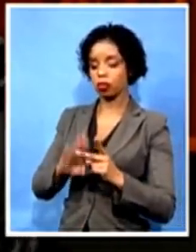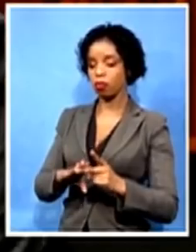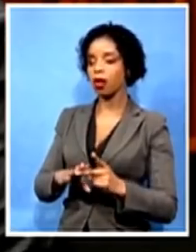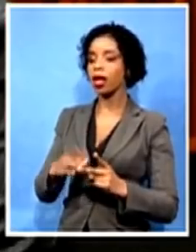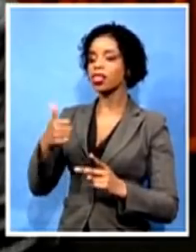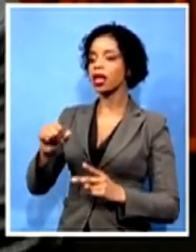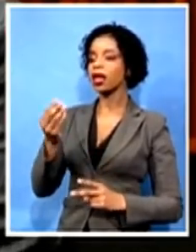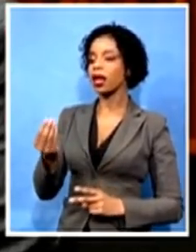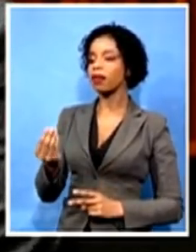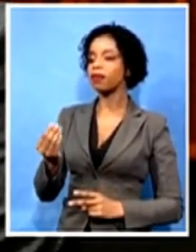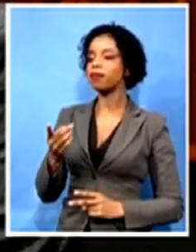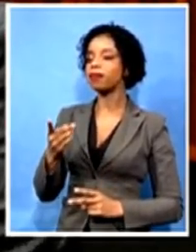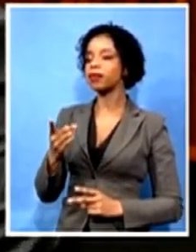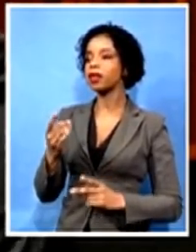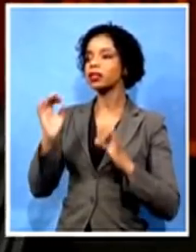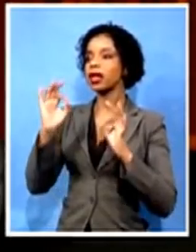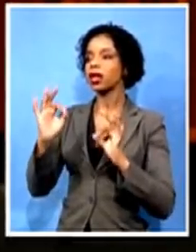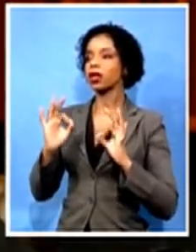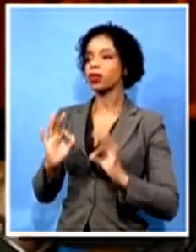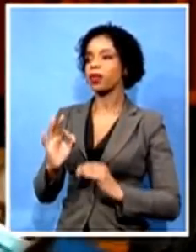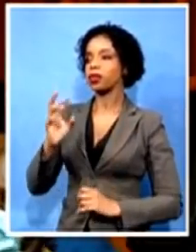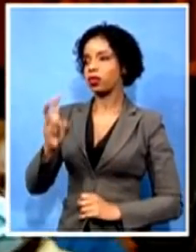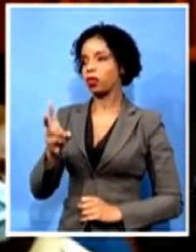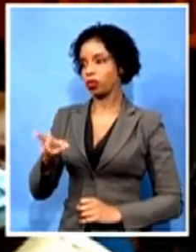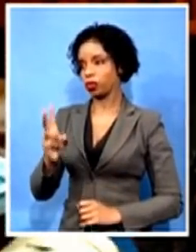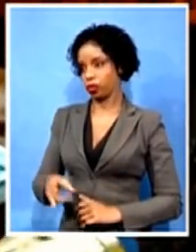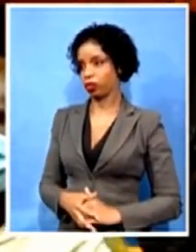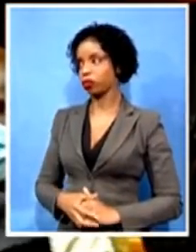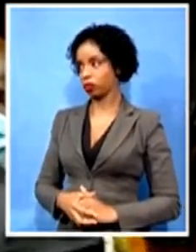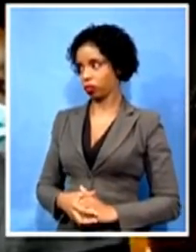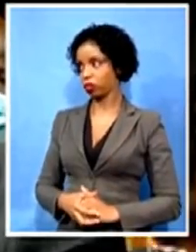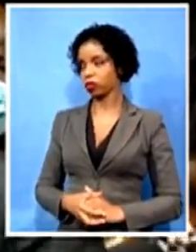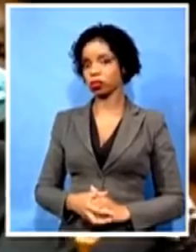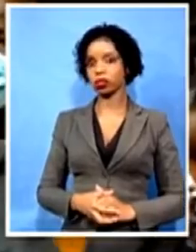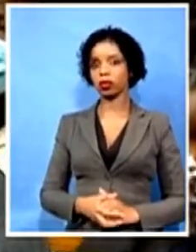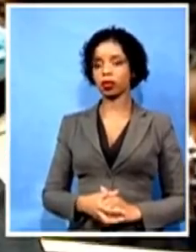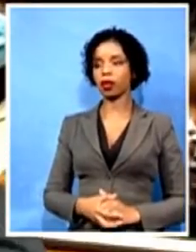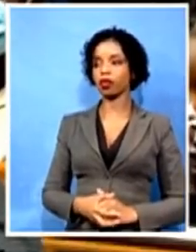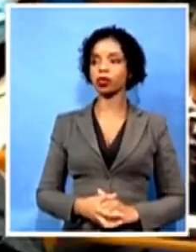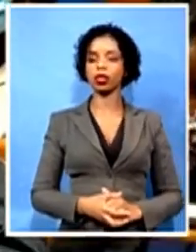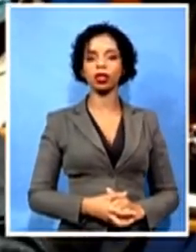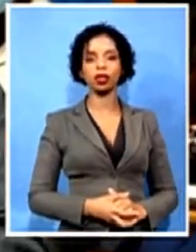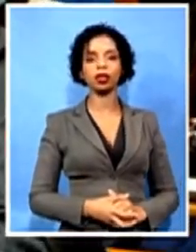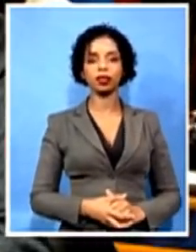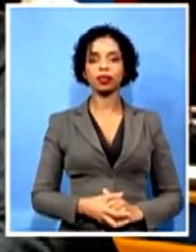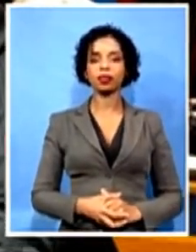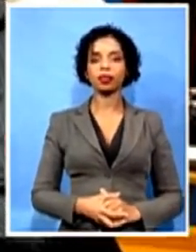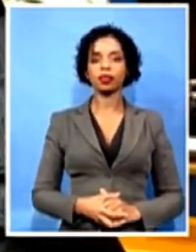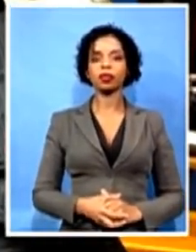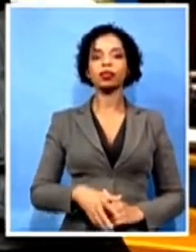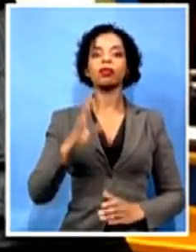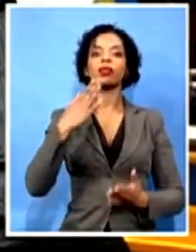do. Thank you. For now, you may be seated. Thank you very much. Thank you, Mr. Wits.